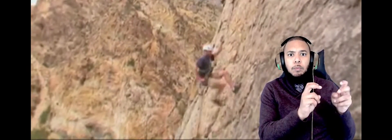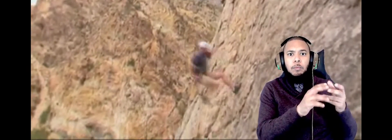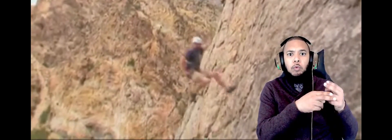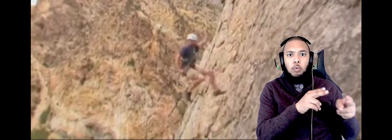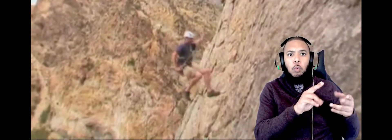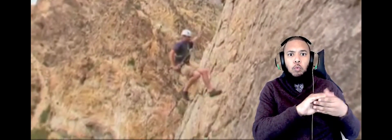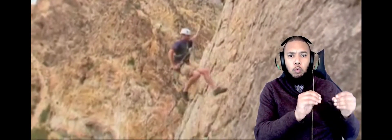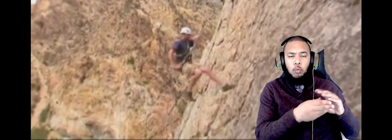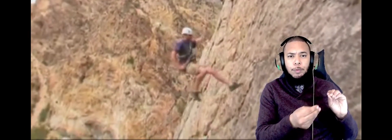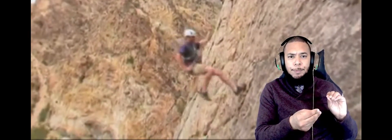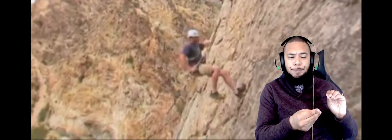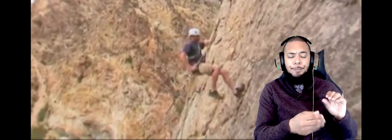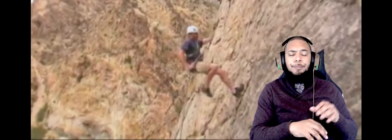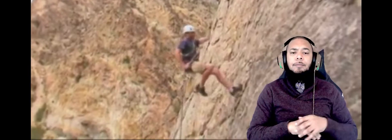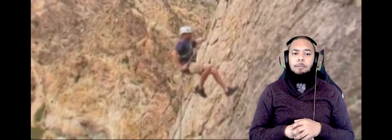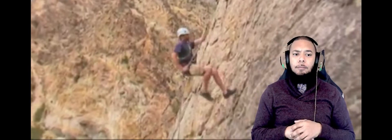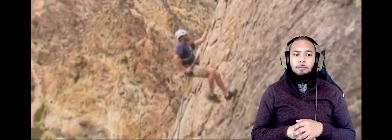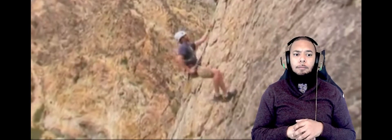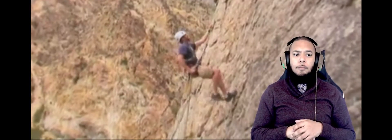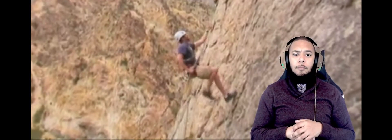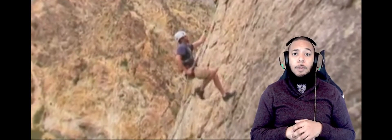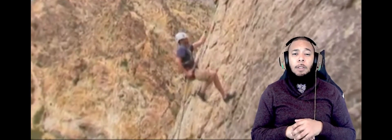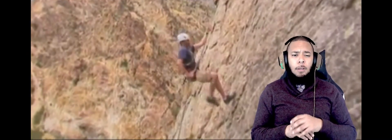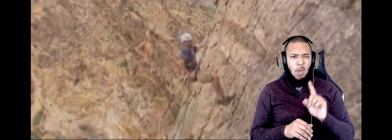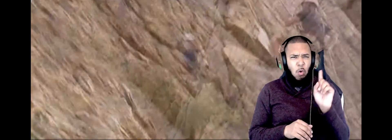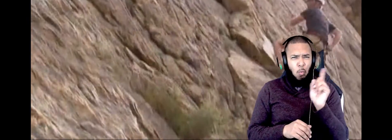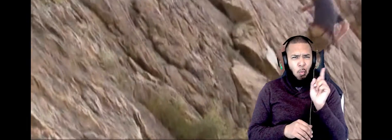All right, first of all, where are we?